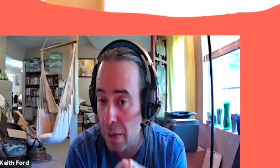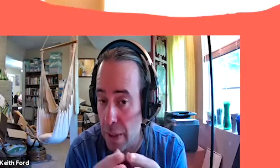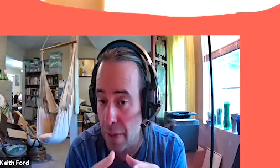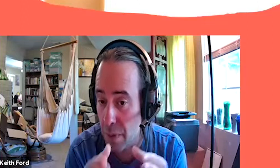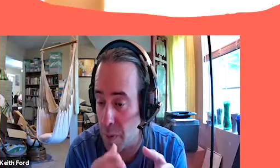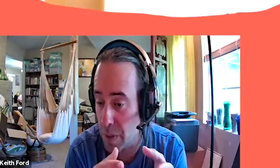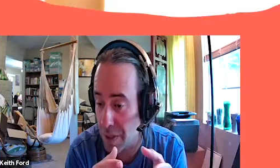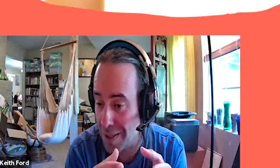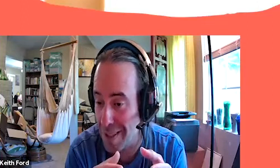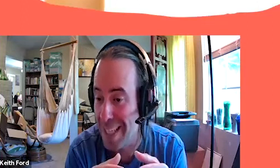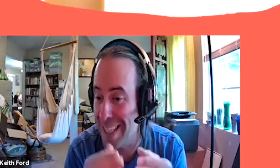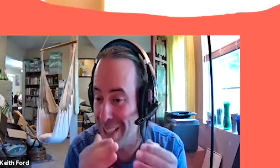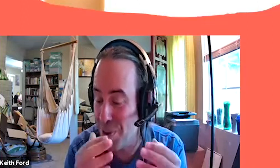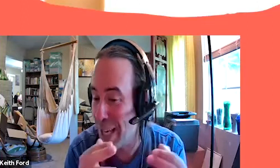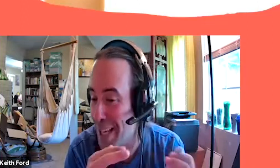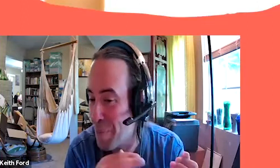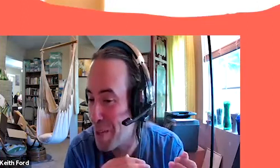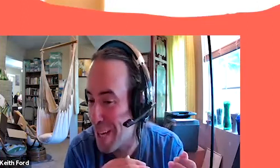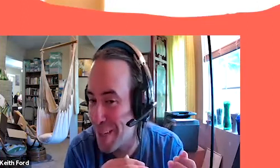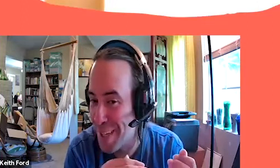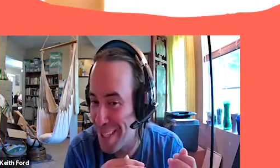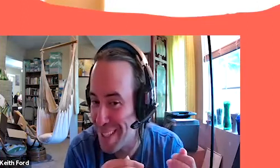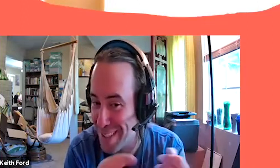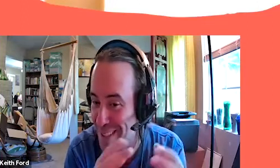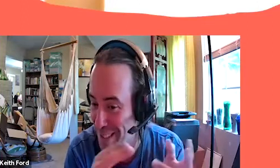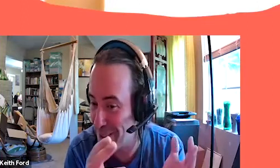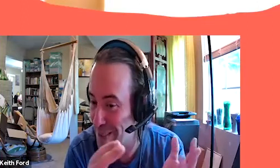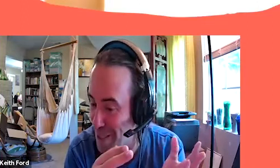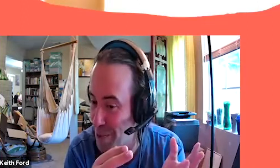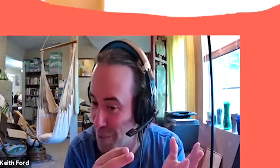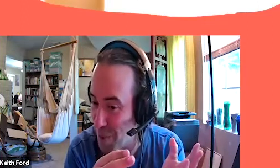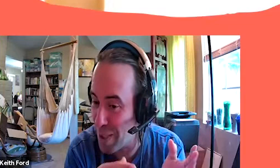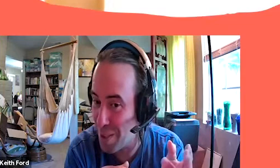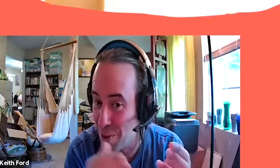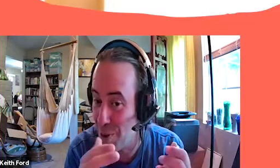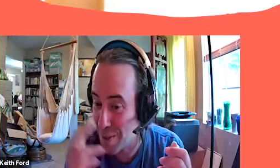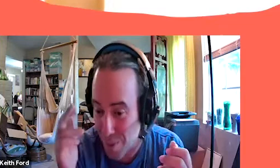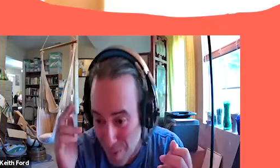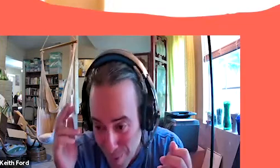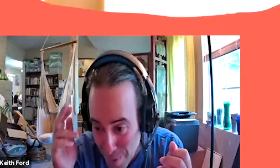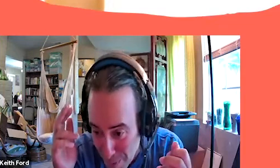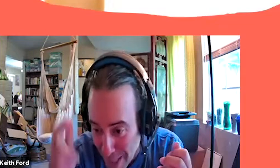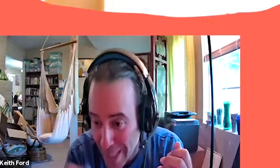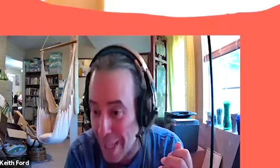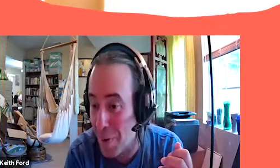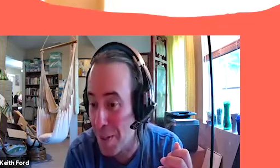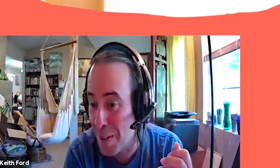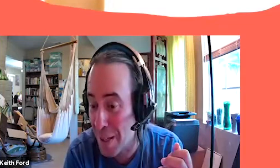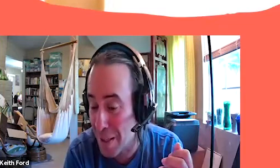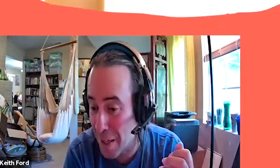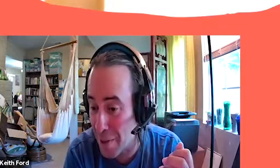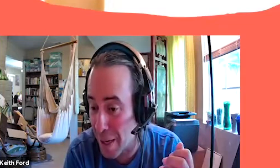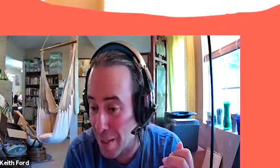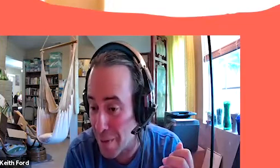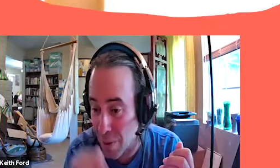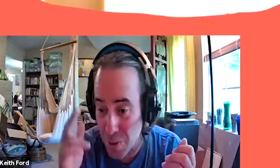the duties outlined for those positions. You cannot be evaluated. This is an interesting point. Your duties are lined out